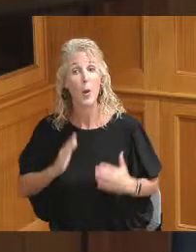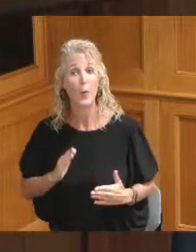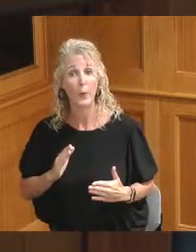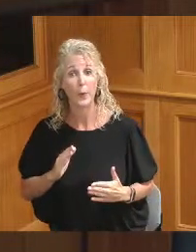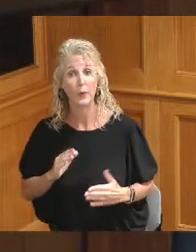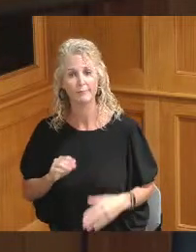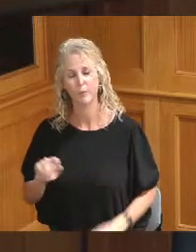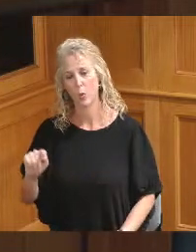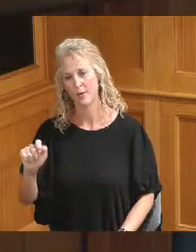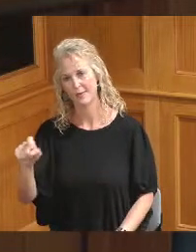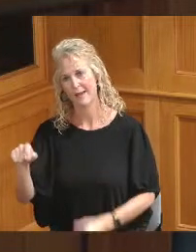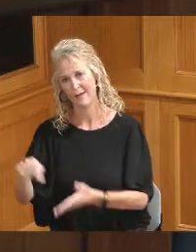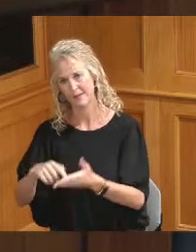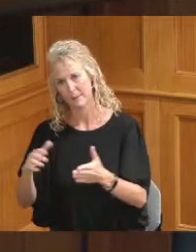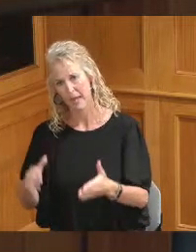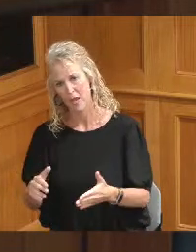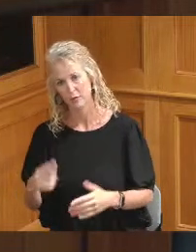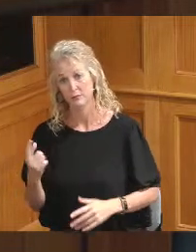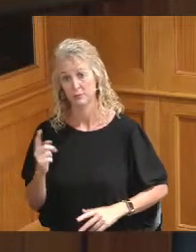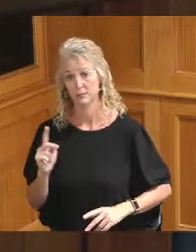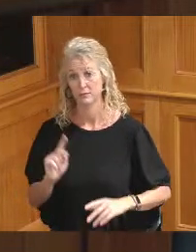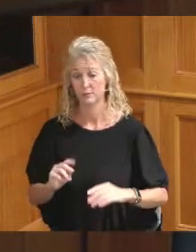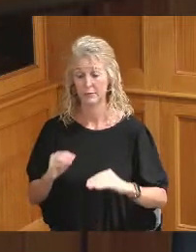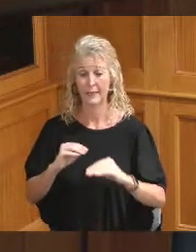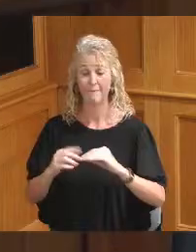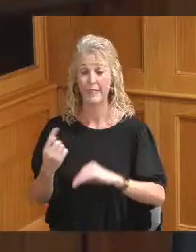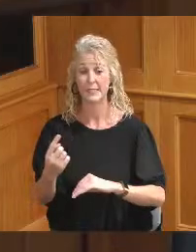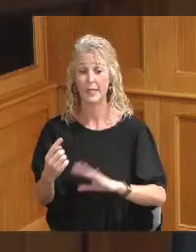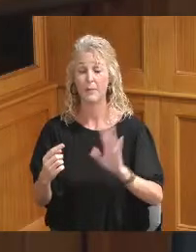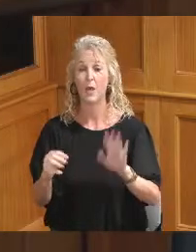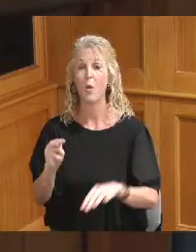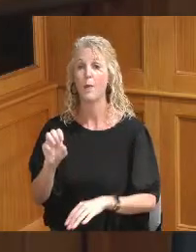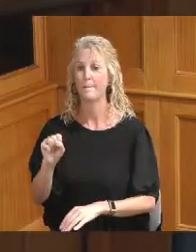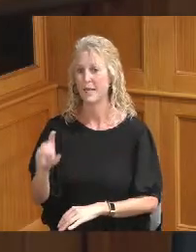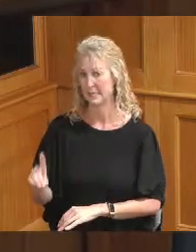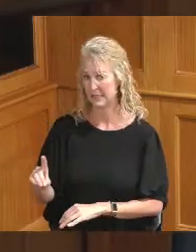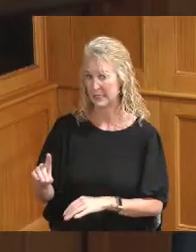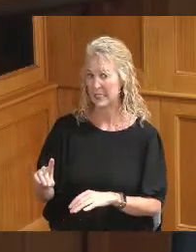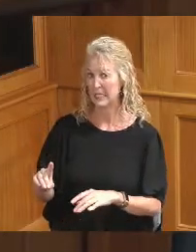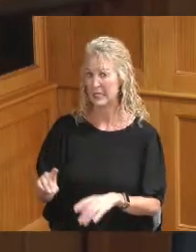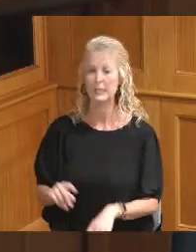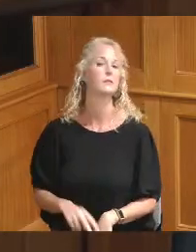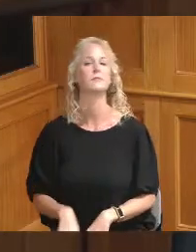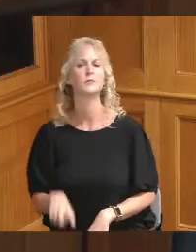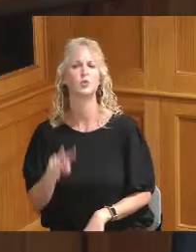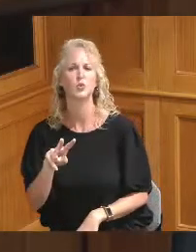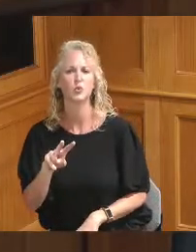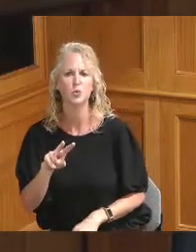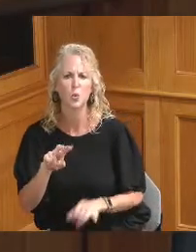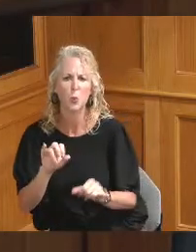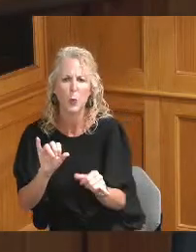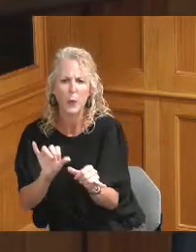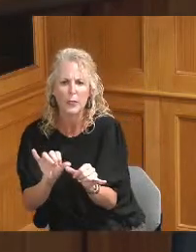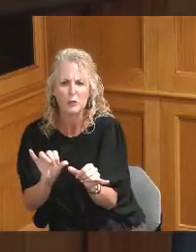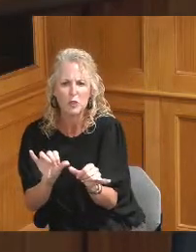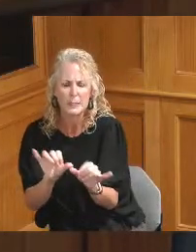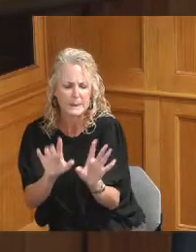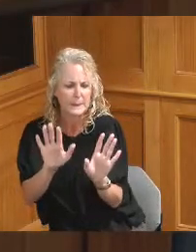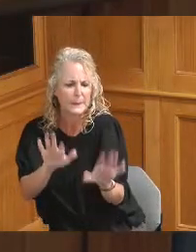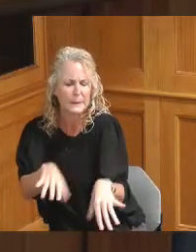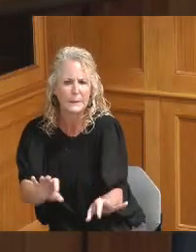taxpayer, you come out to your house to fix something, they say, oh, MSD came out, oh, it was just 2 inches, and it would have